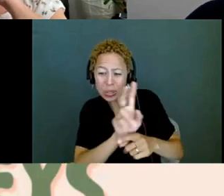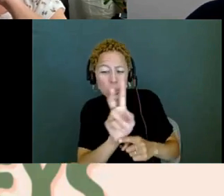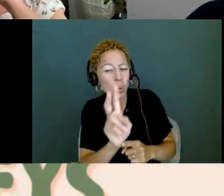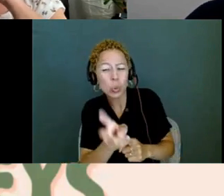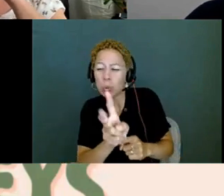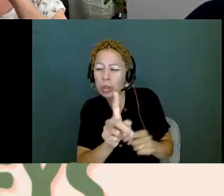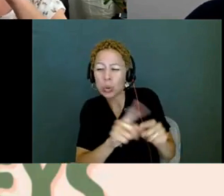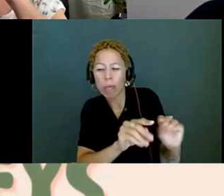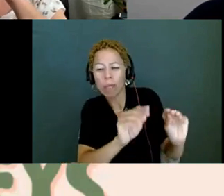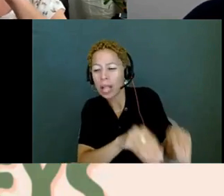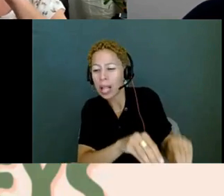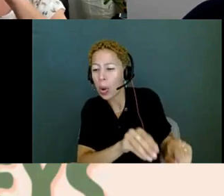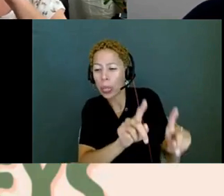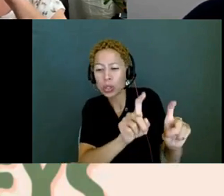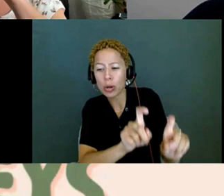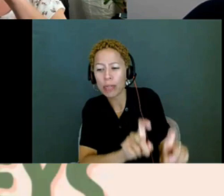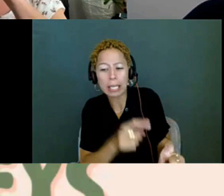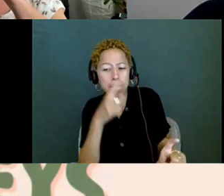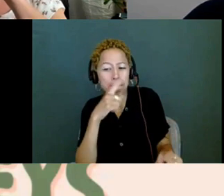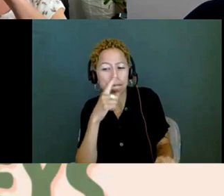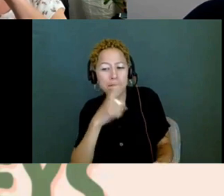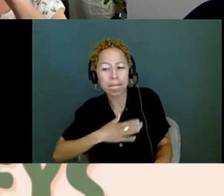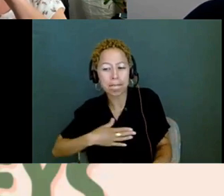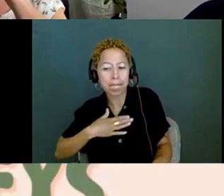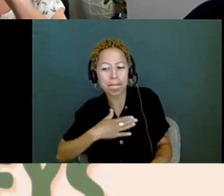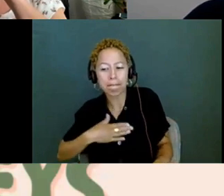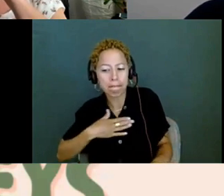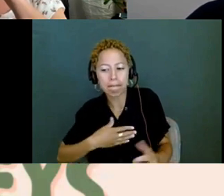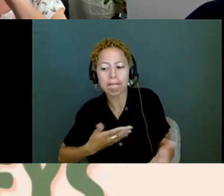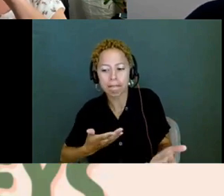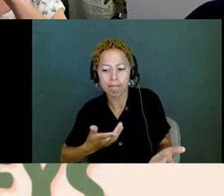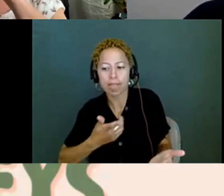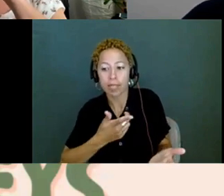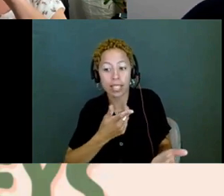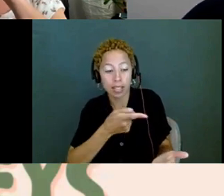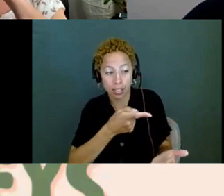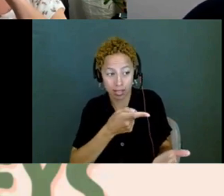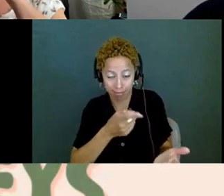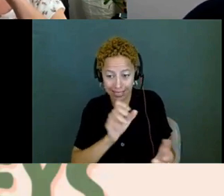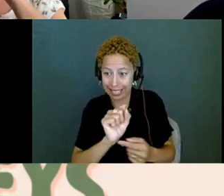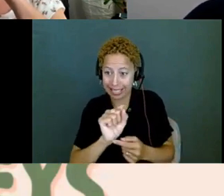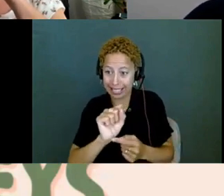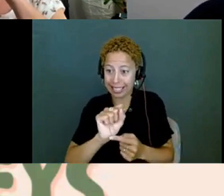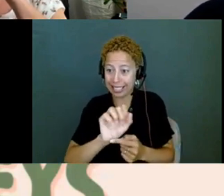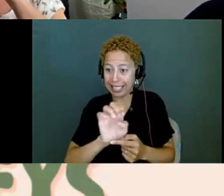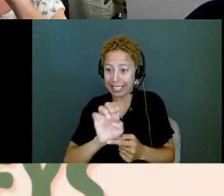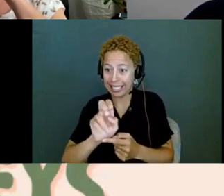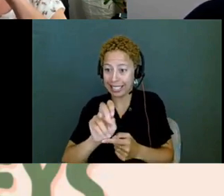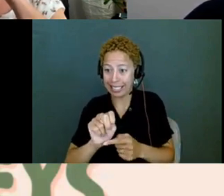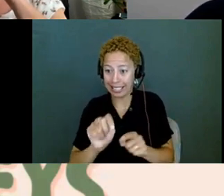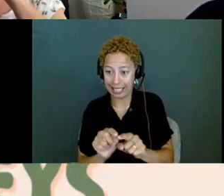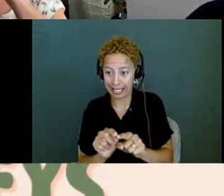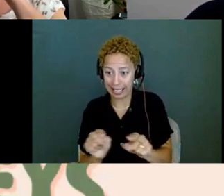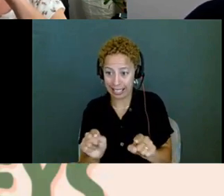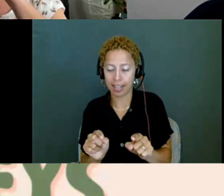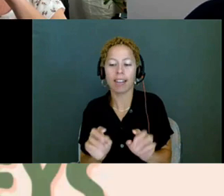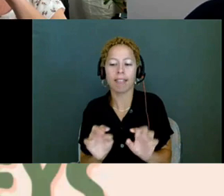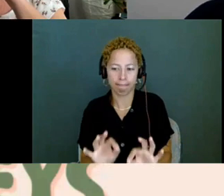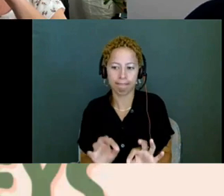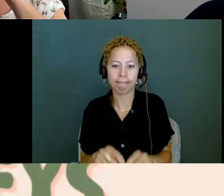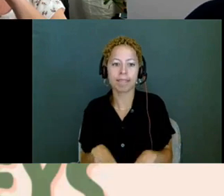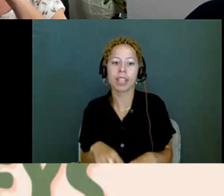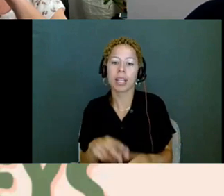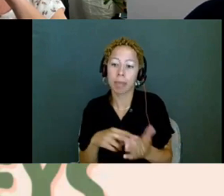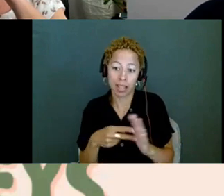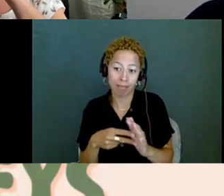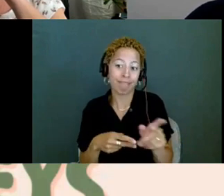to click on the survey, and you know that they've seen it. And then you can put them down as a lost contact